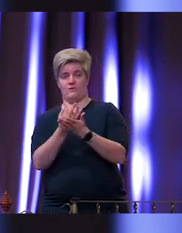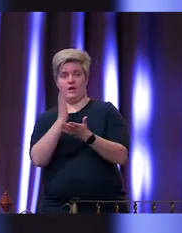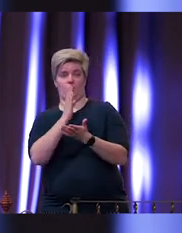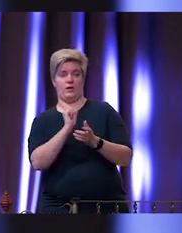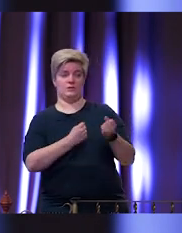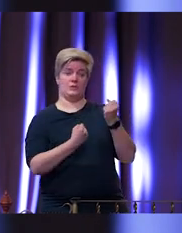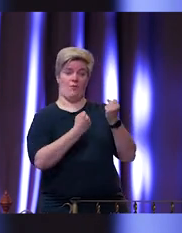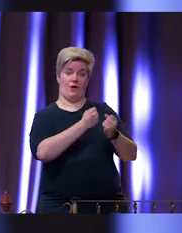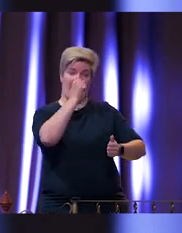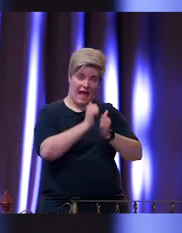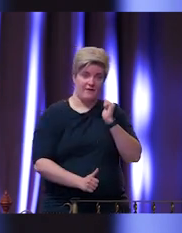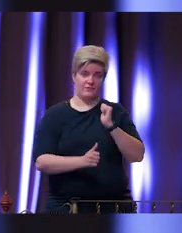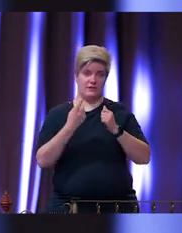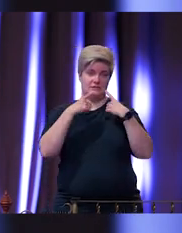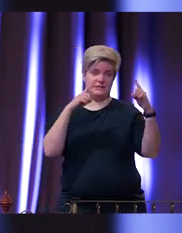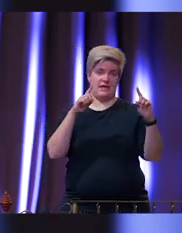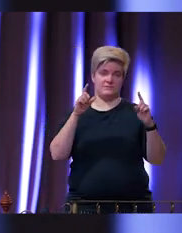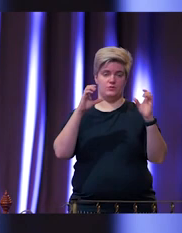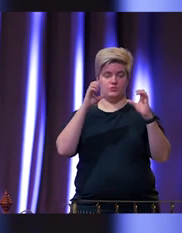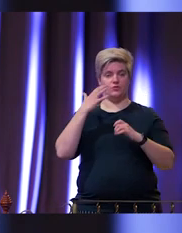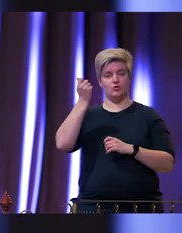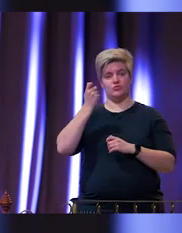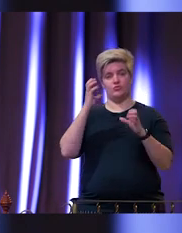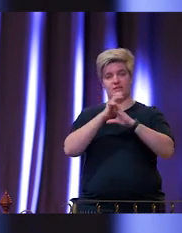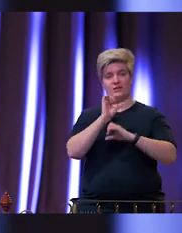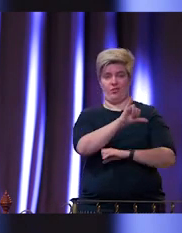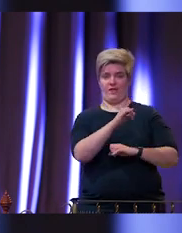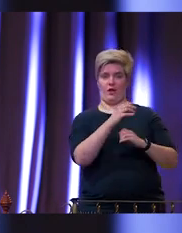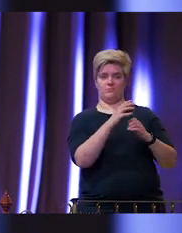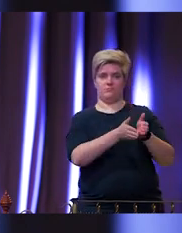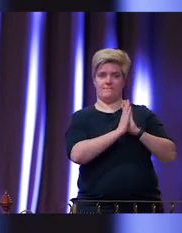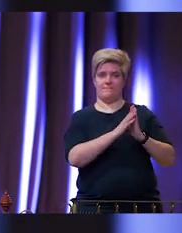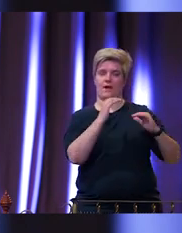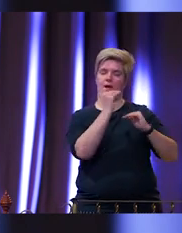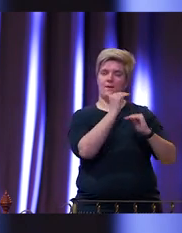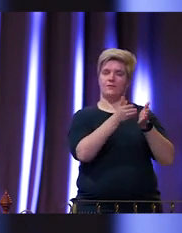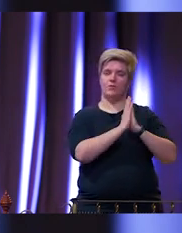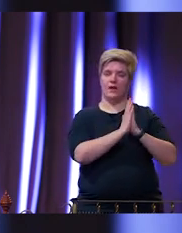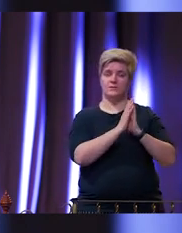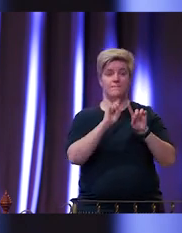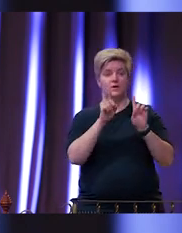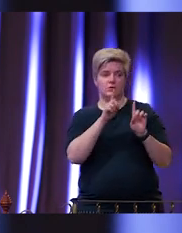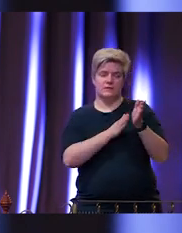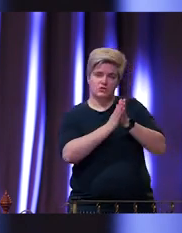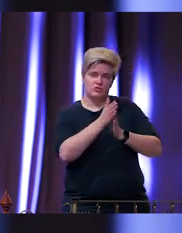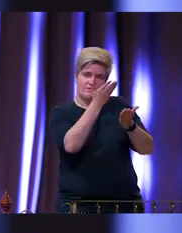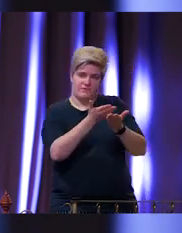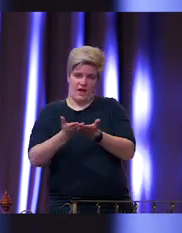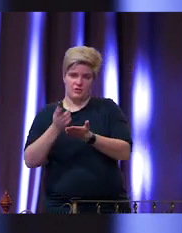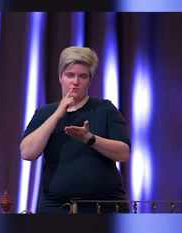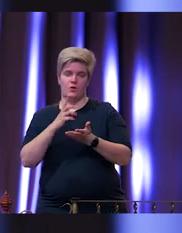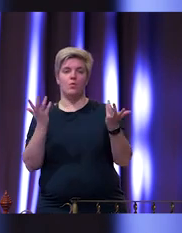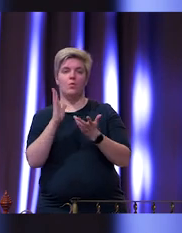every successful grant seeker at the amount that they request, but it is a driving factor in ultimately what will